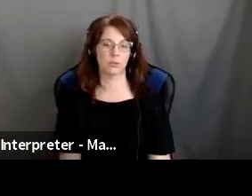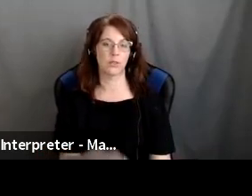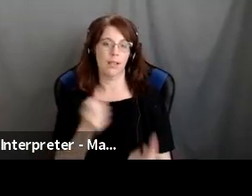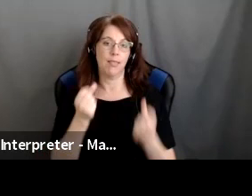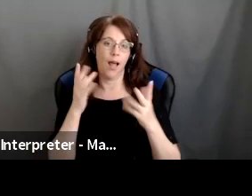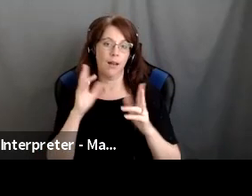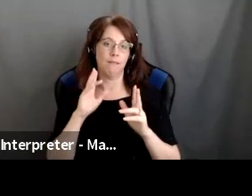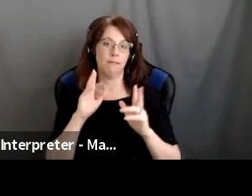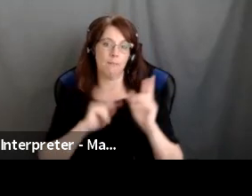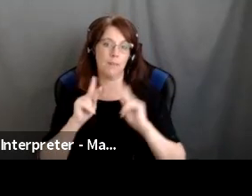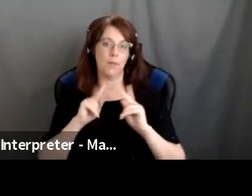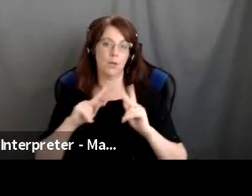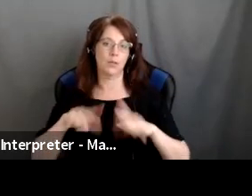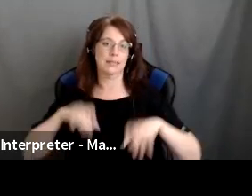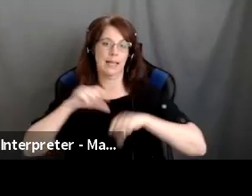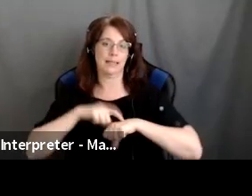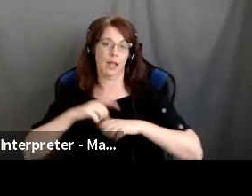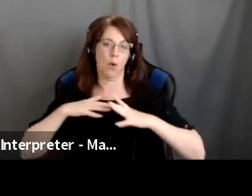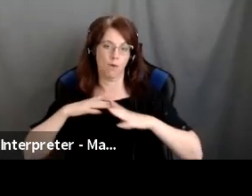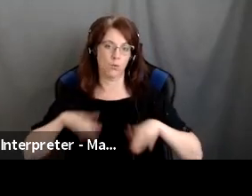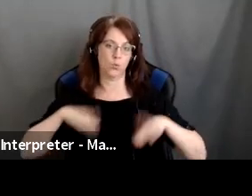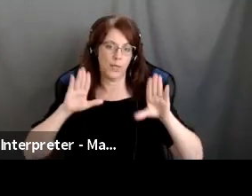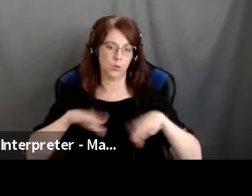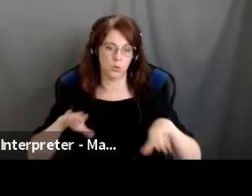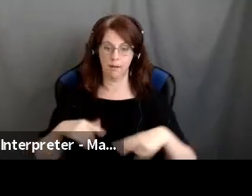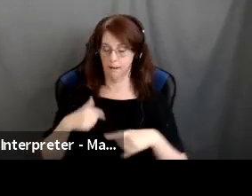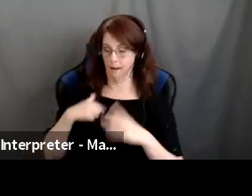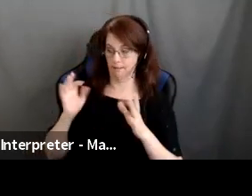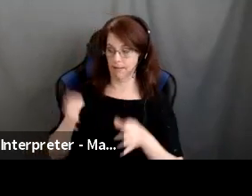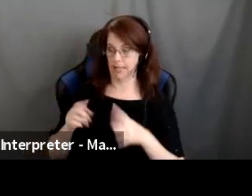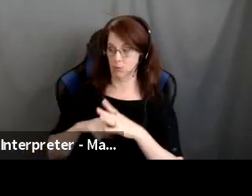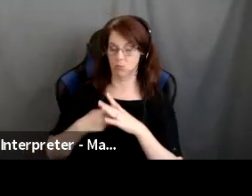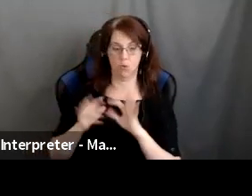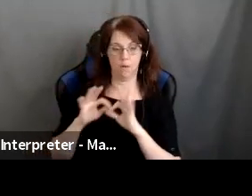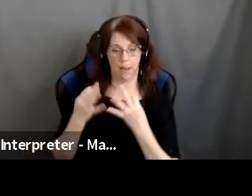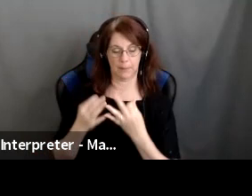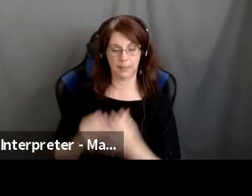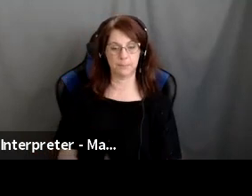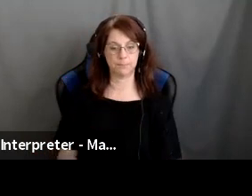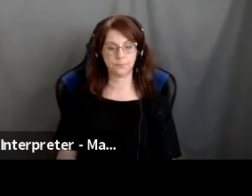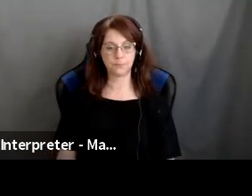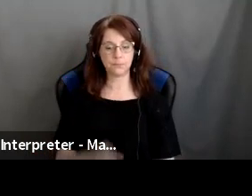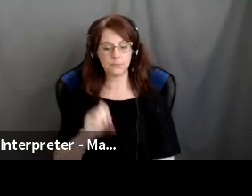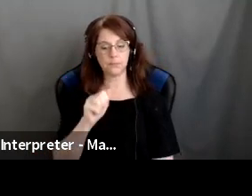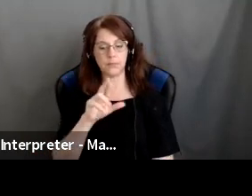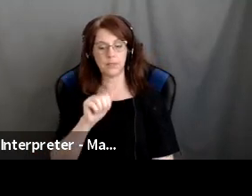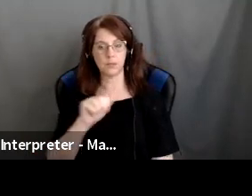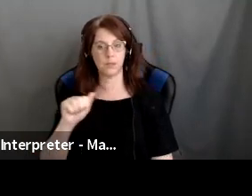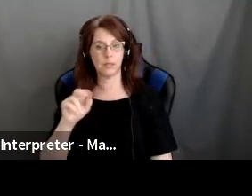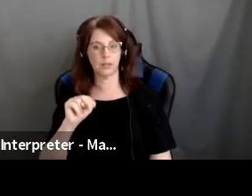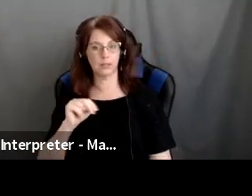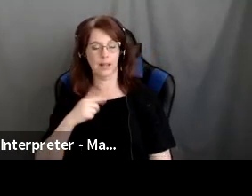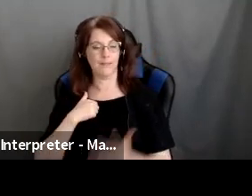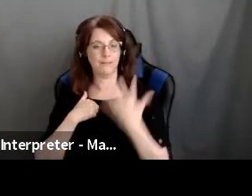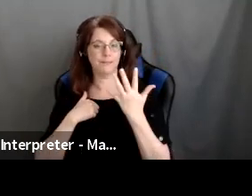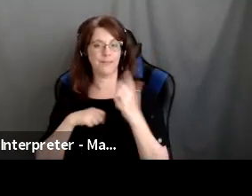kids. So Renee says, I decided to start a family. Sarah Ann says, I have a 5-year gap